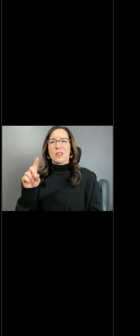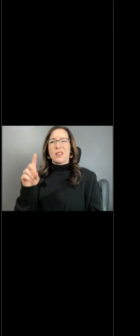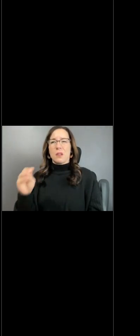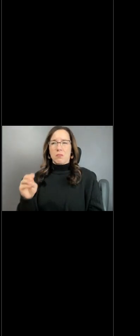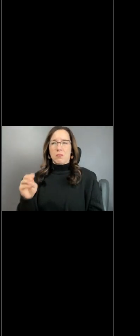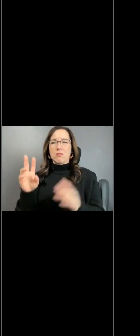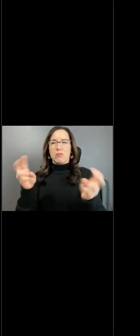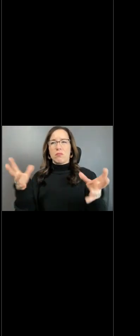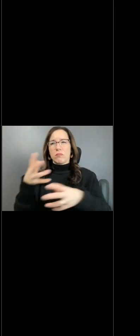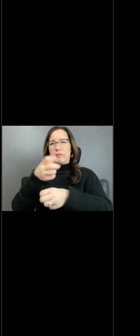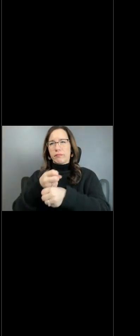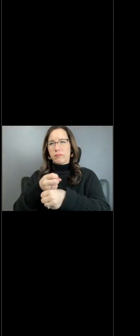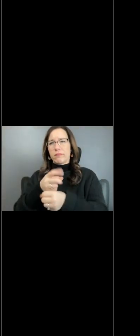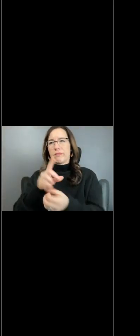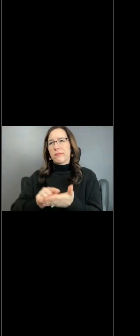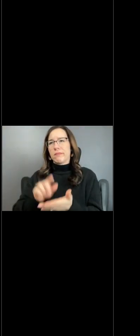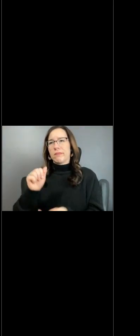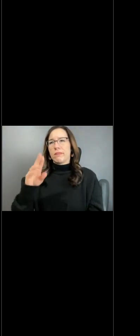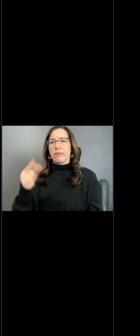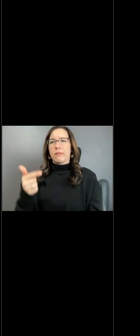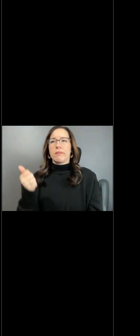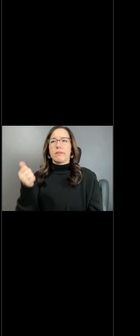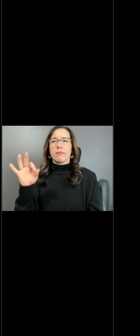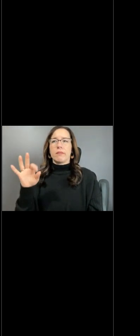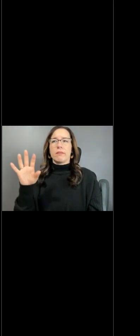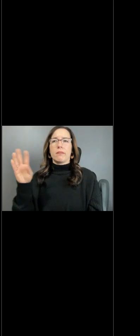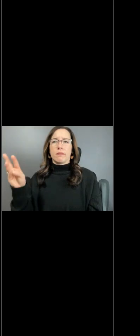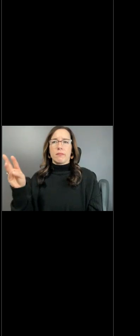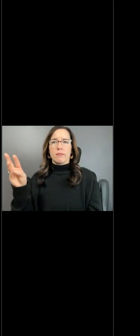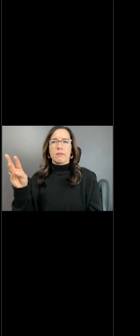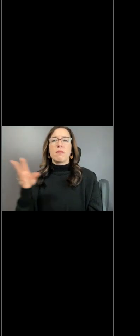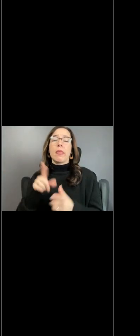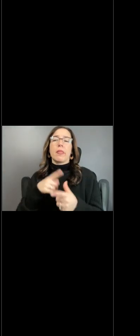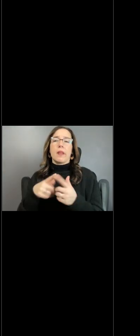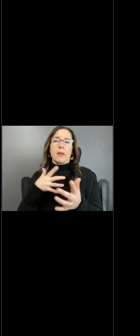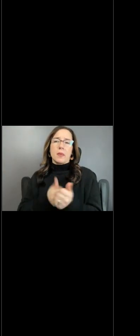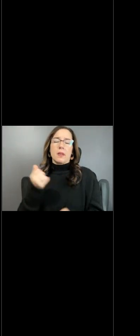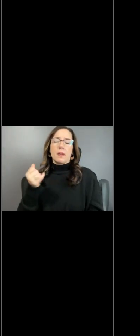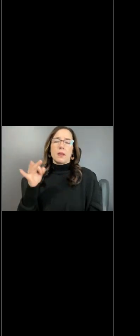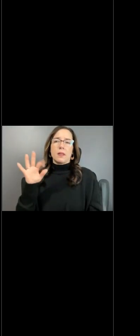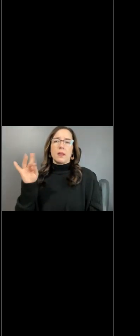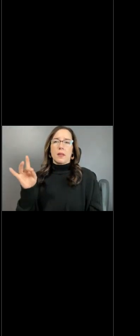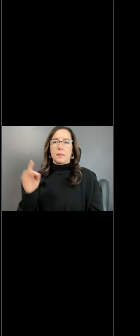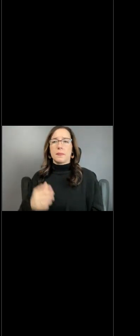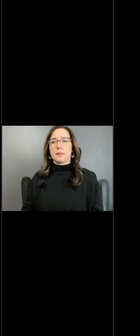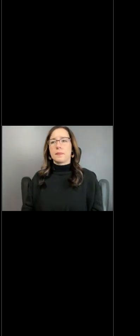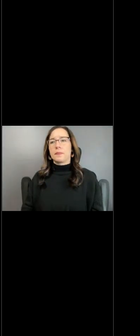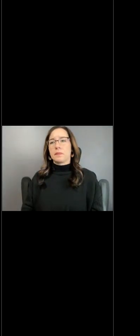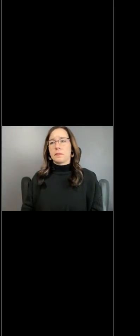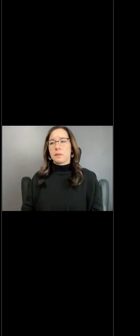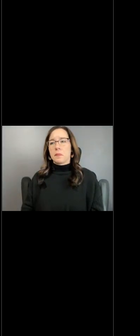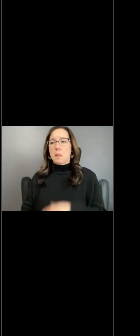Manual, which was published in August 1996 and then again updated in